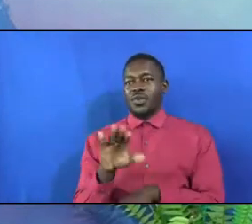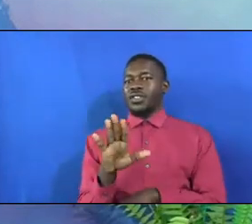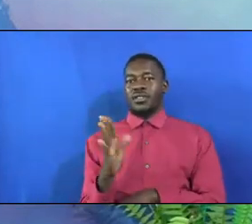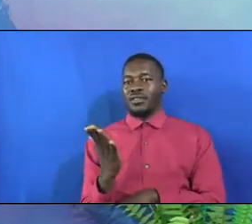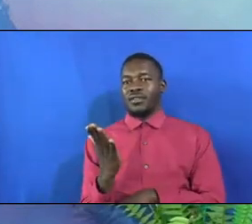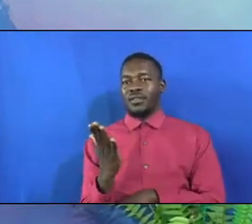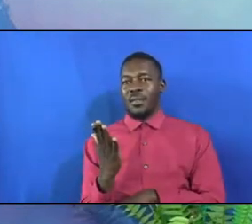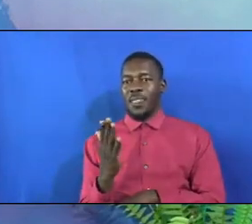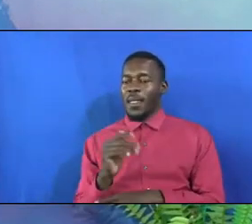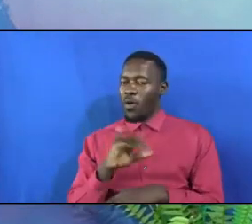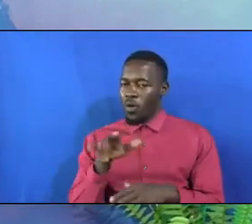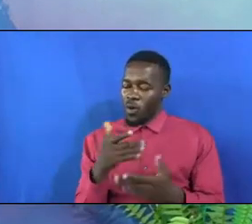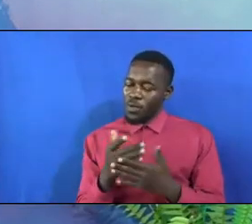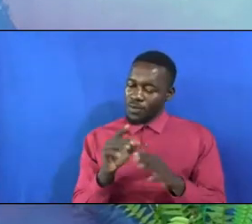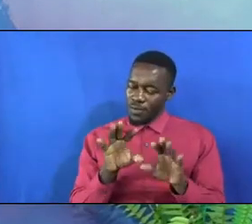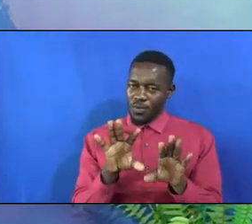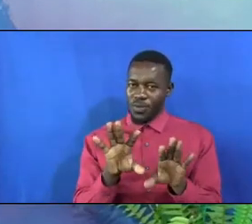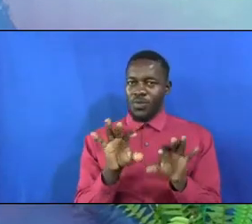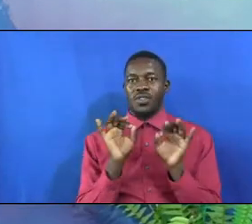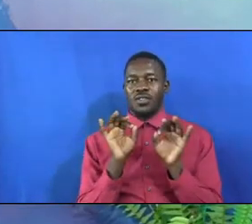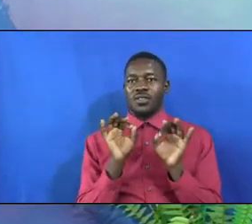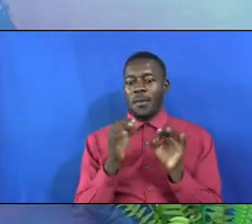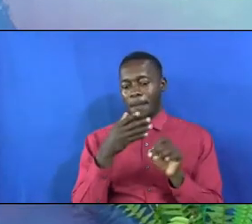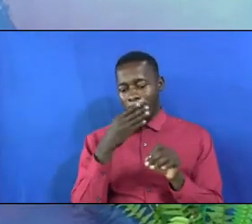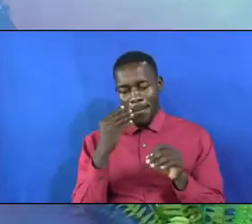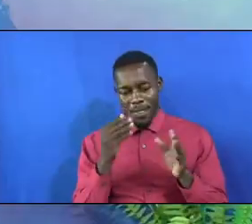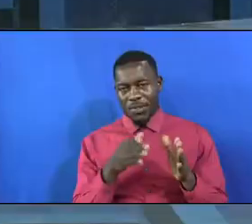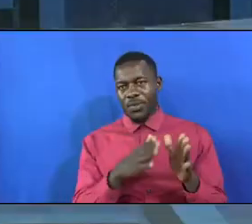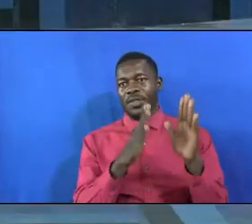why? Because you will do that what is wrong.